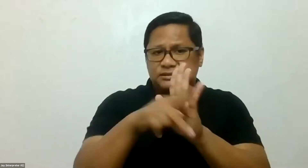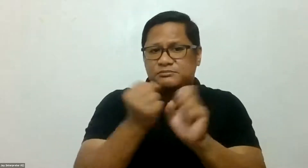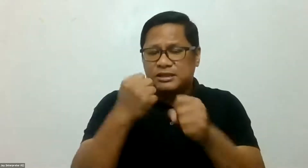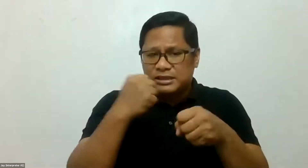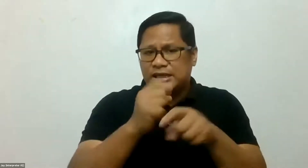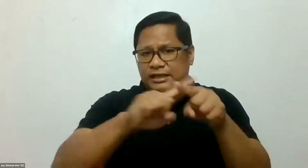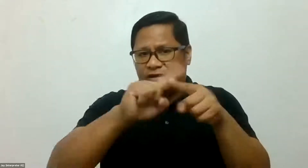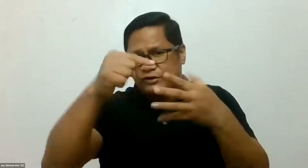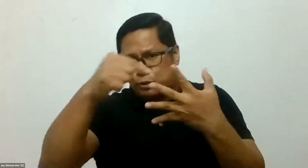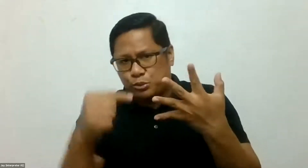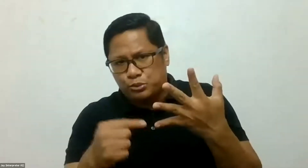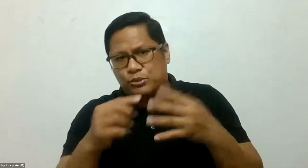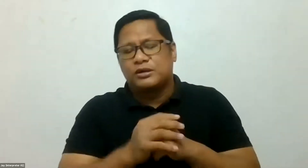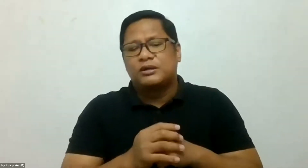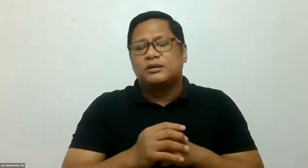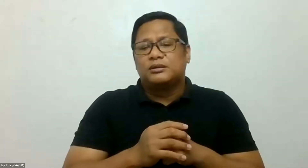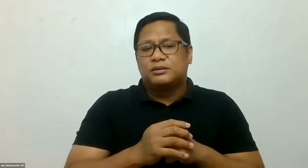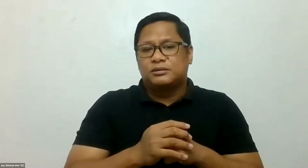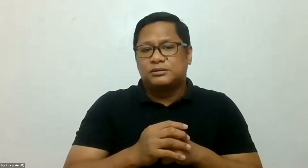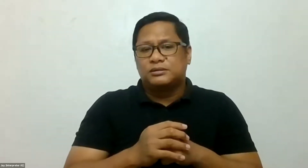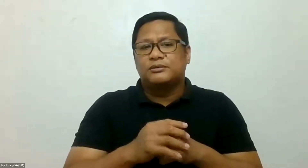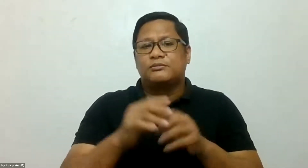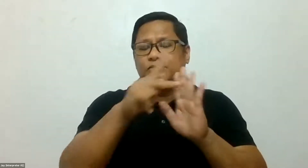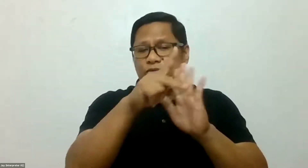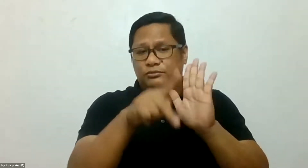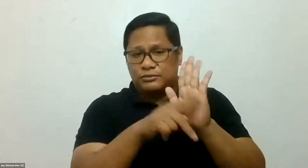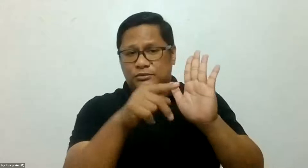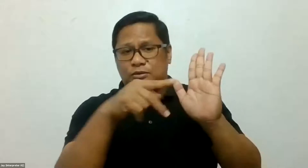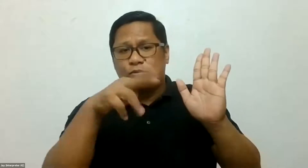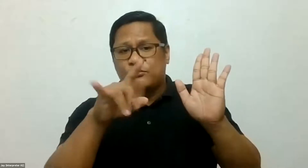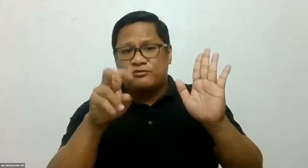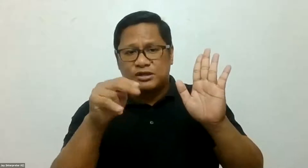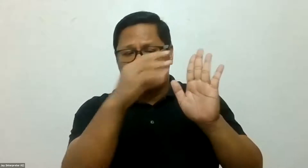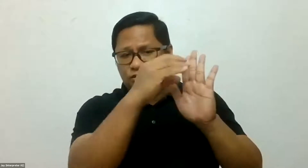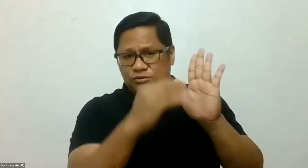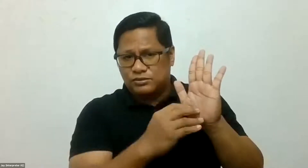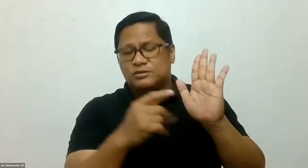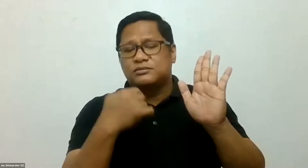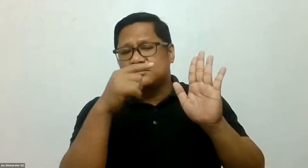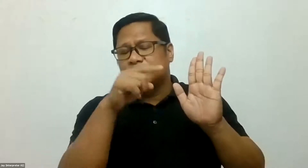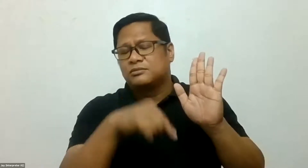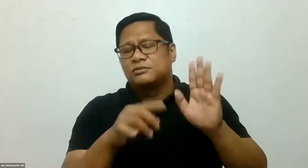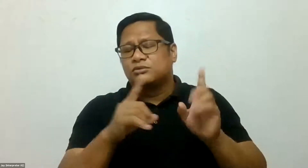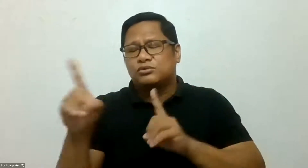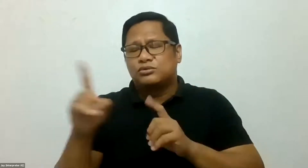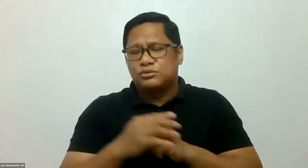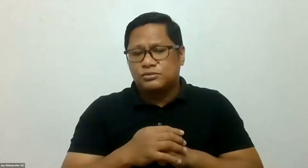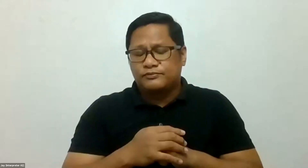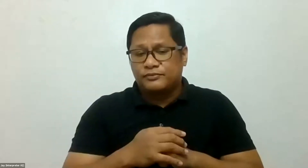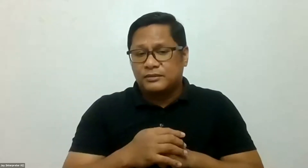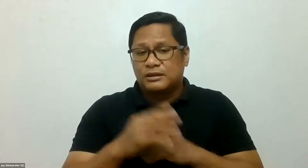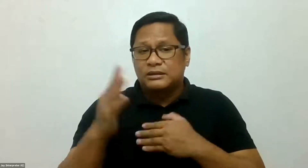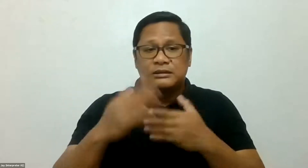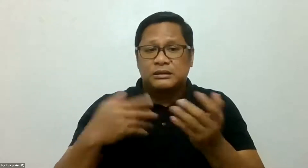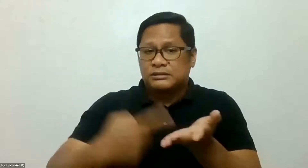of that. Among others, provisions is put in place on what PhilHealth should be doing. And rather than talk